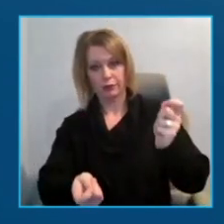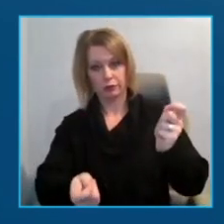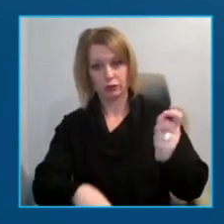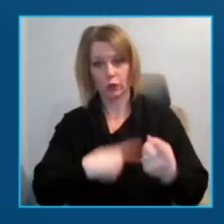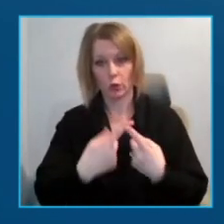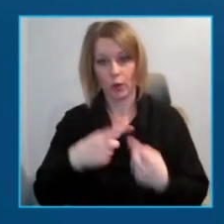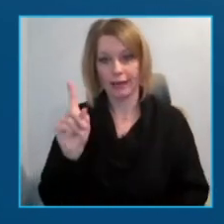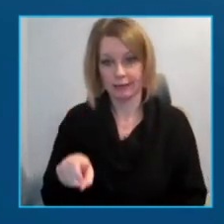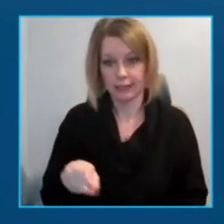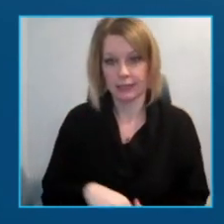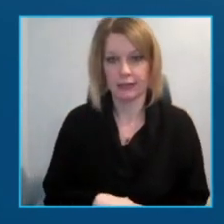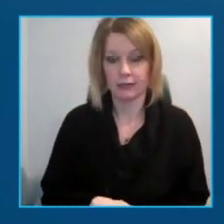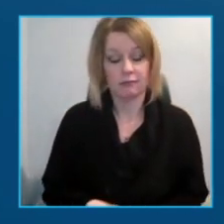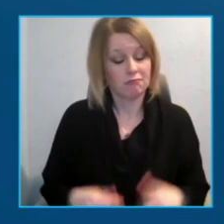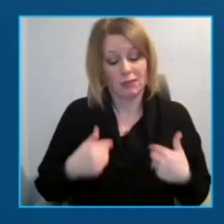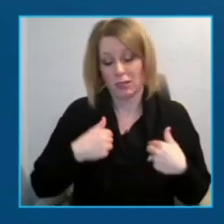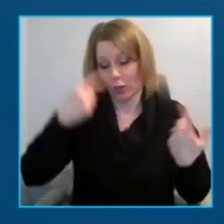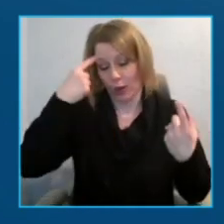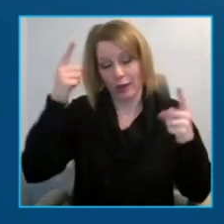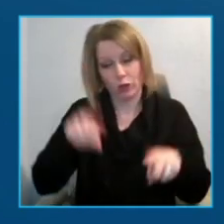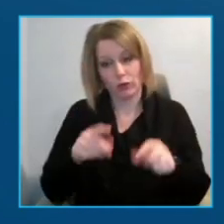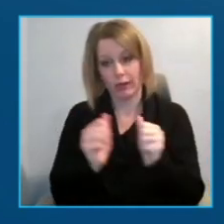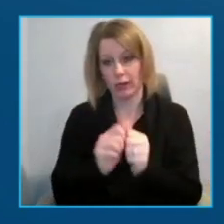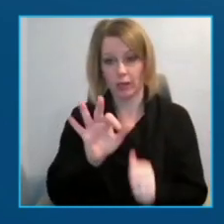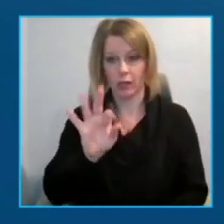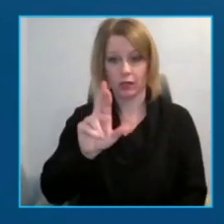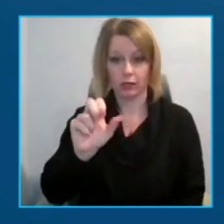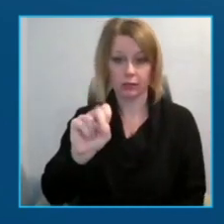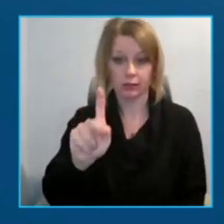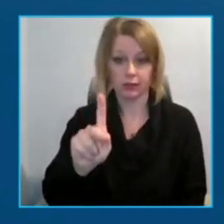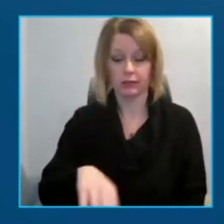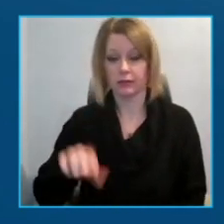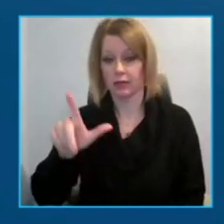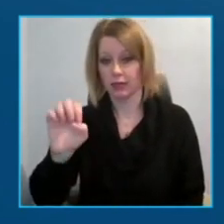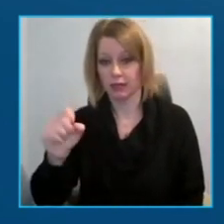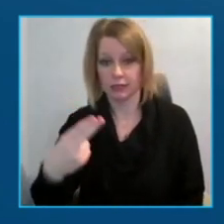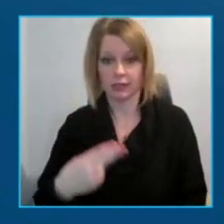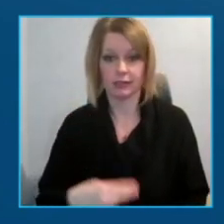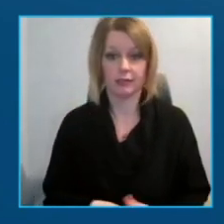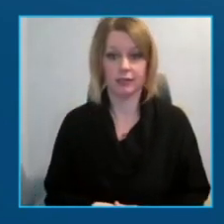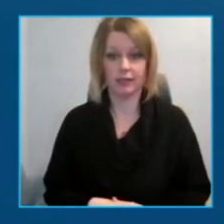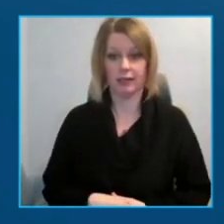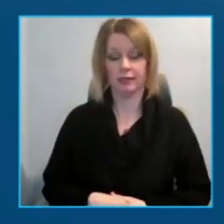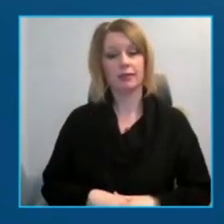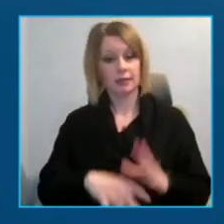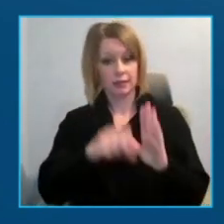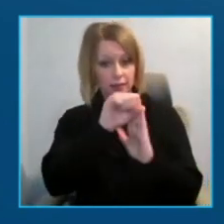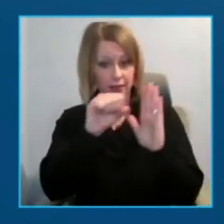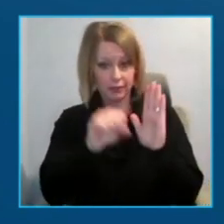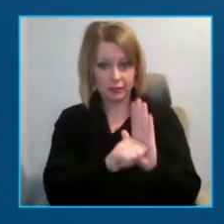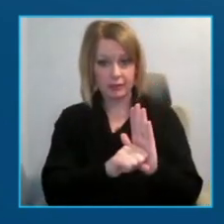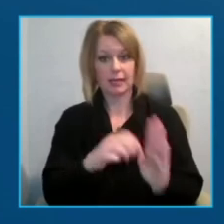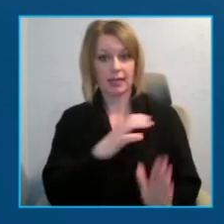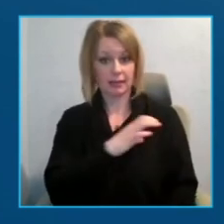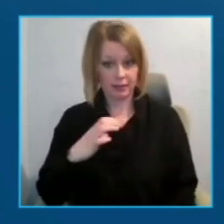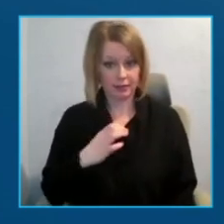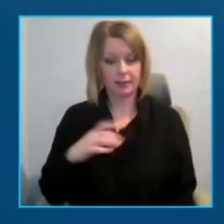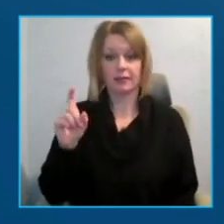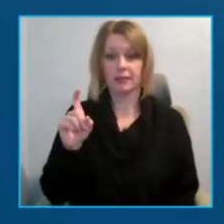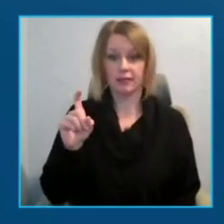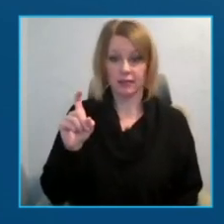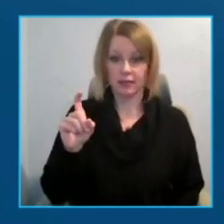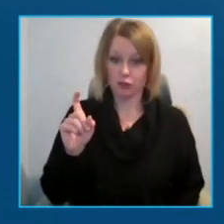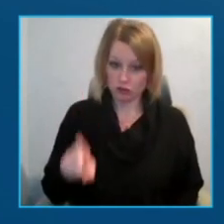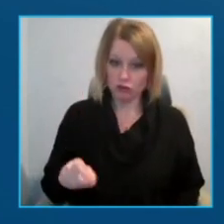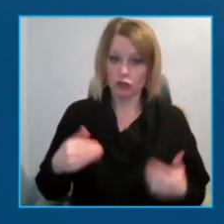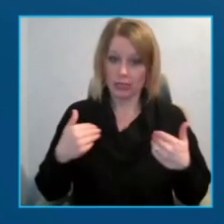I agree with Frank and Leo. The state committee should be permitted to have its affirmative